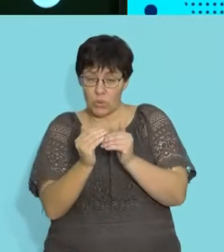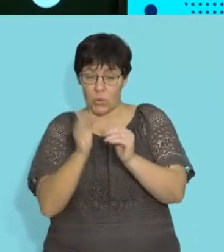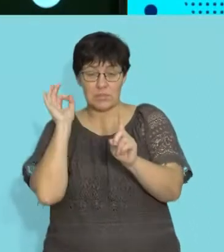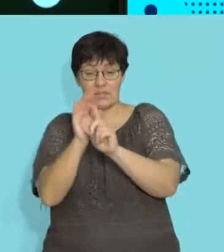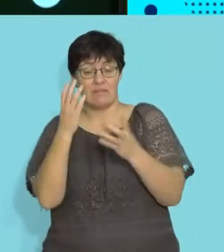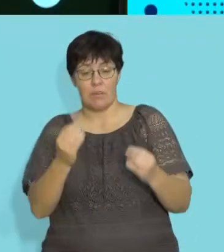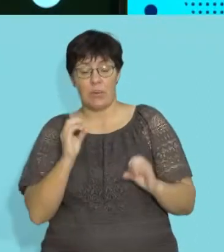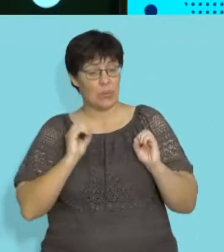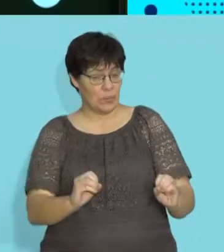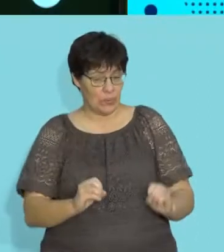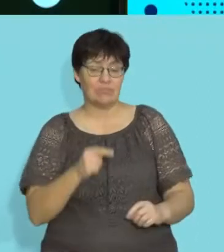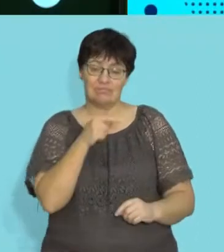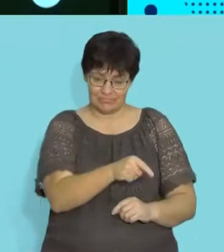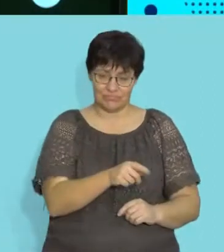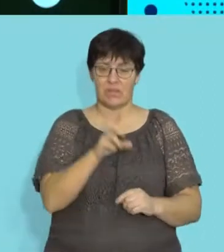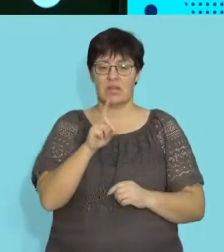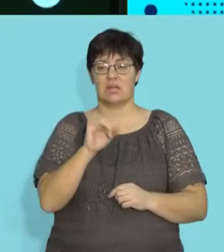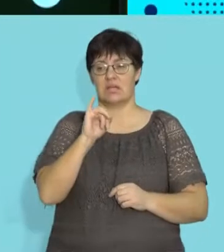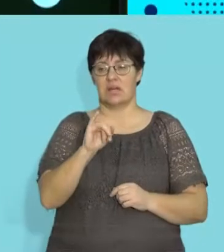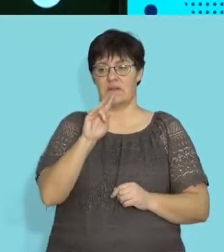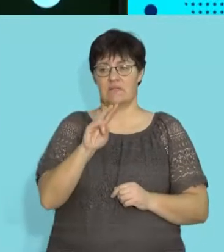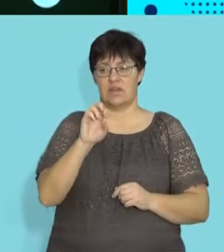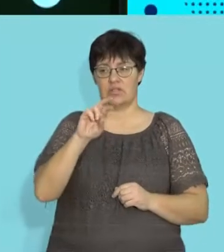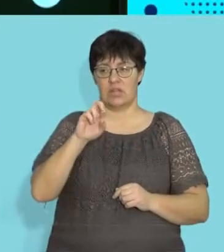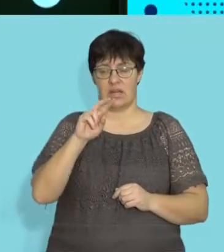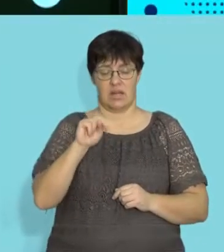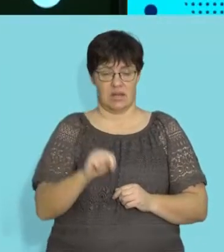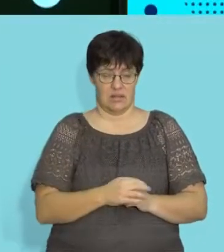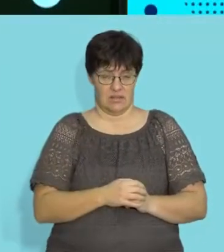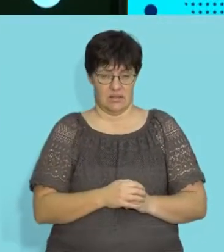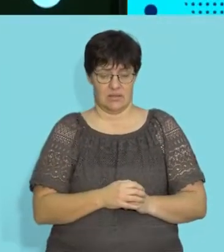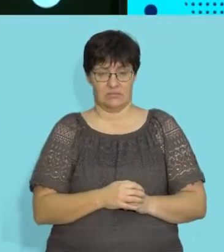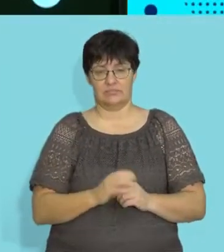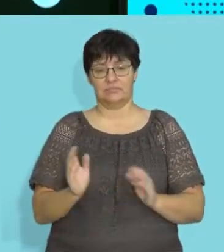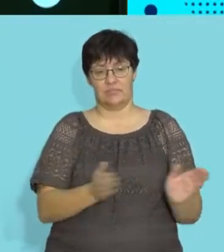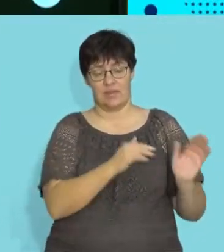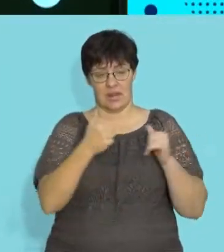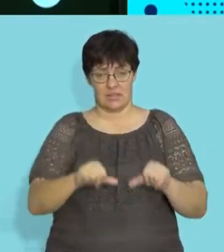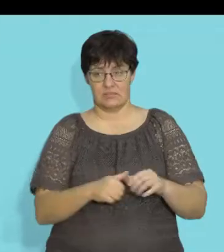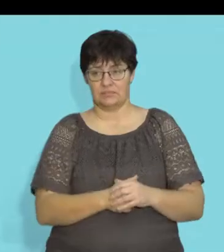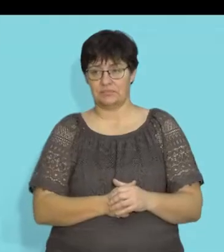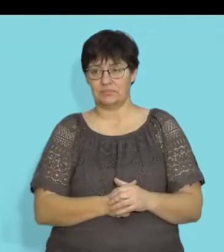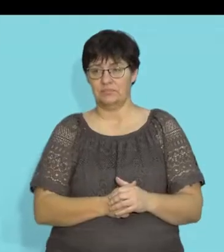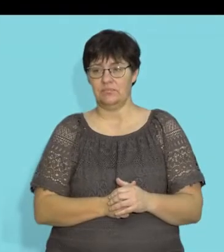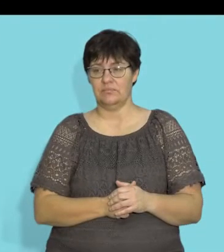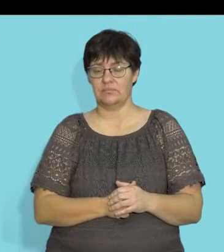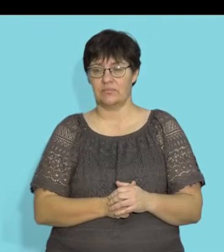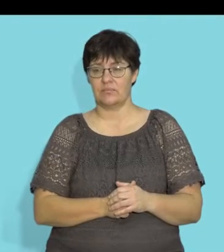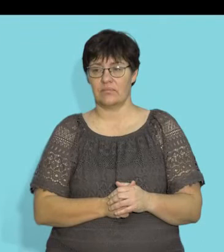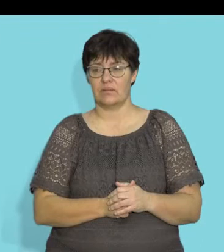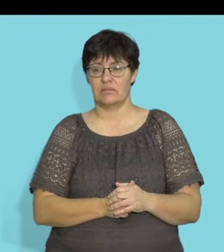specific number, this series is diverging. Let's look at the next slide.